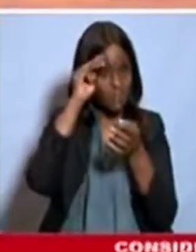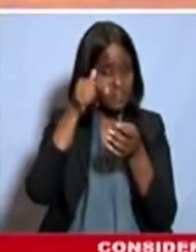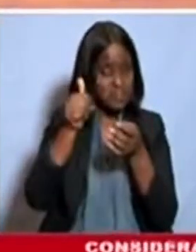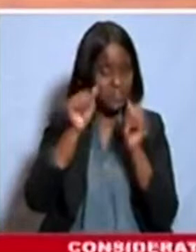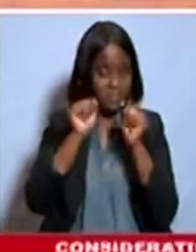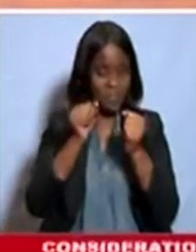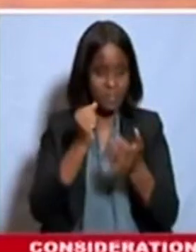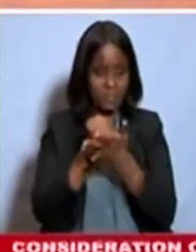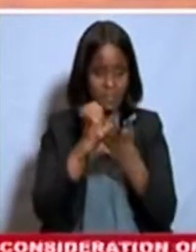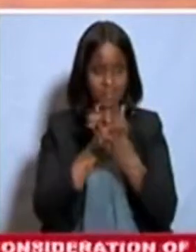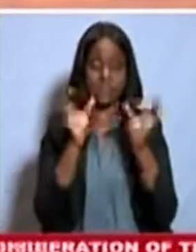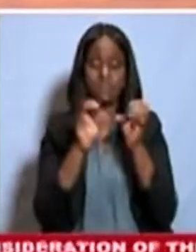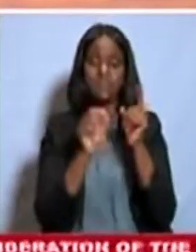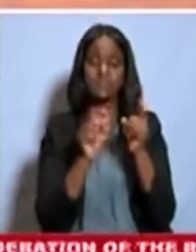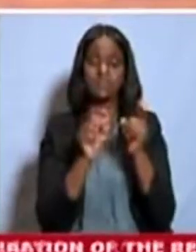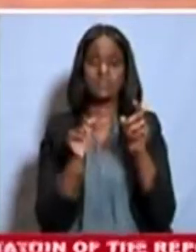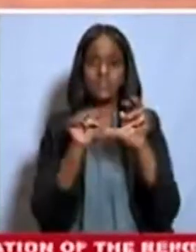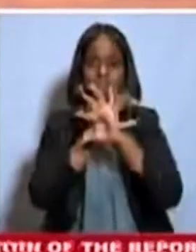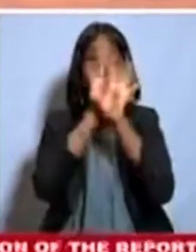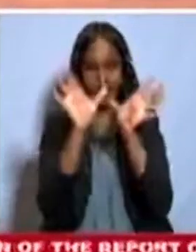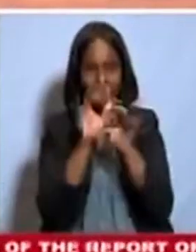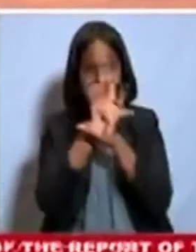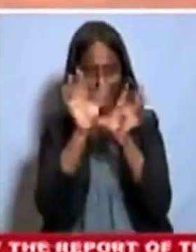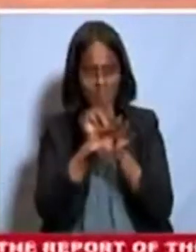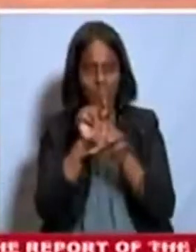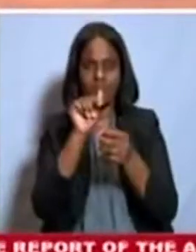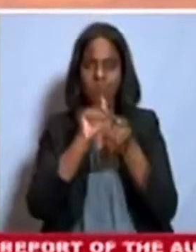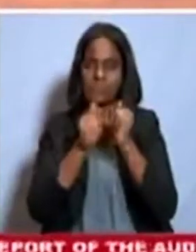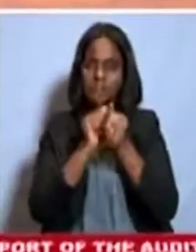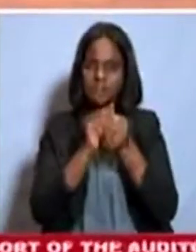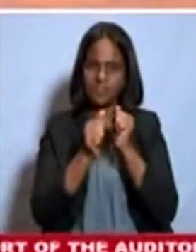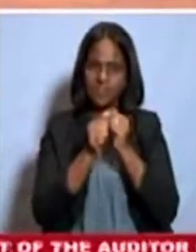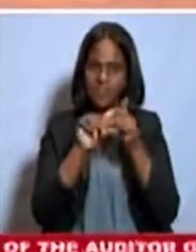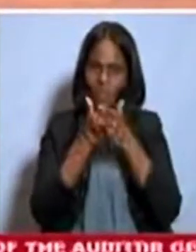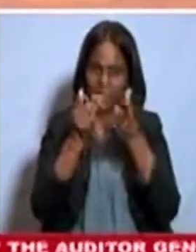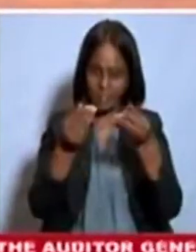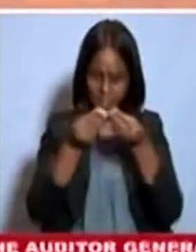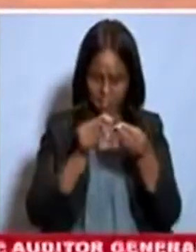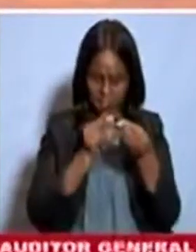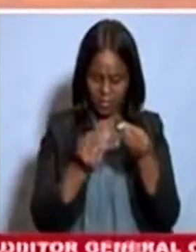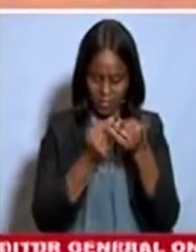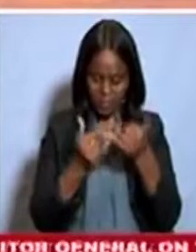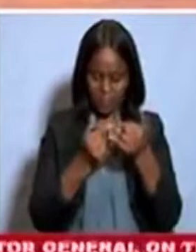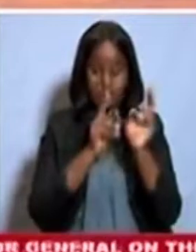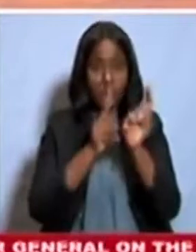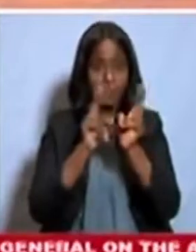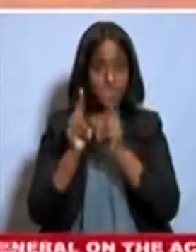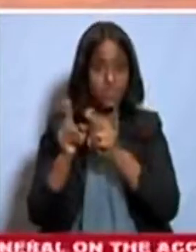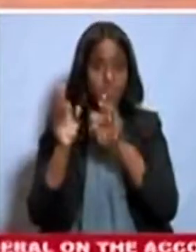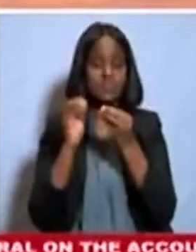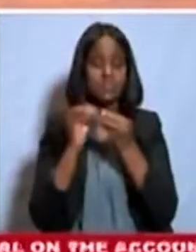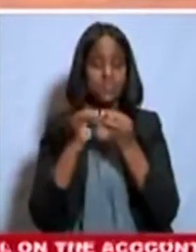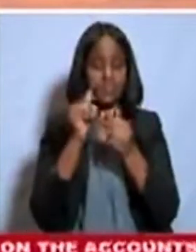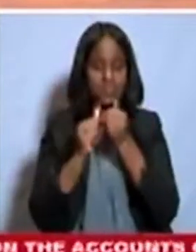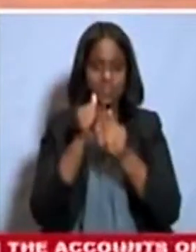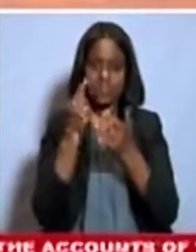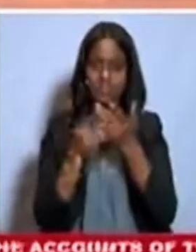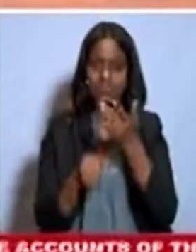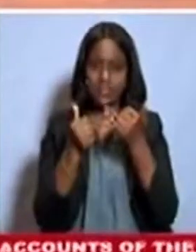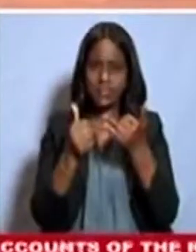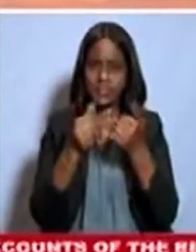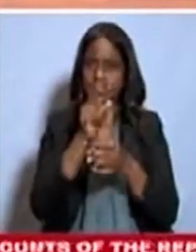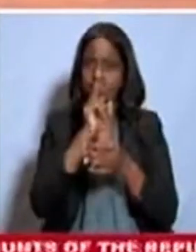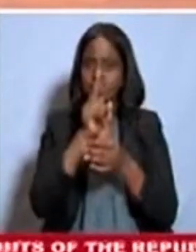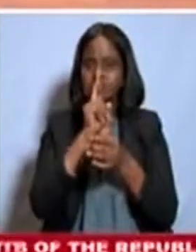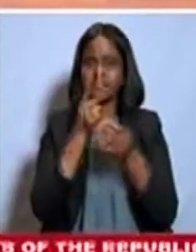can help the committee clear this query by giving us responses which are